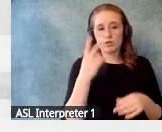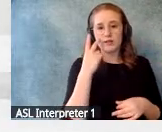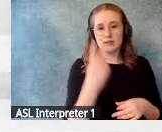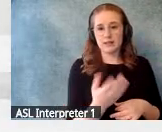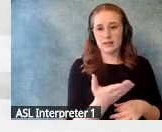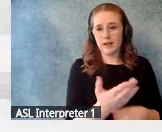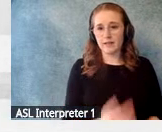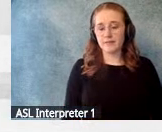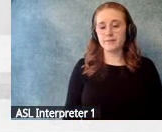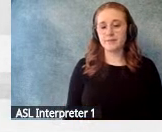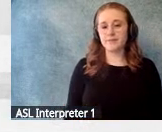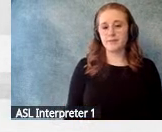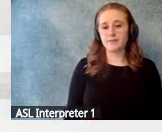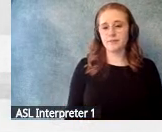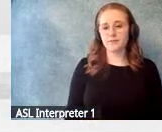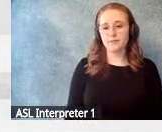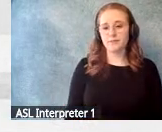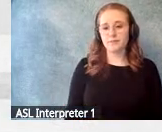screen